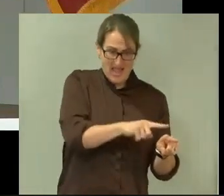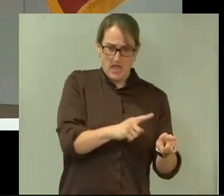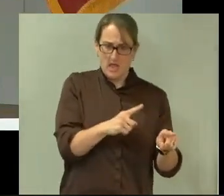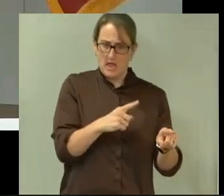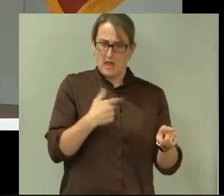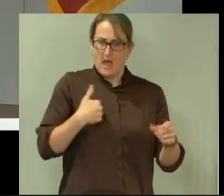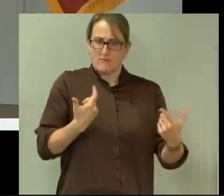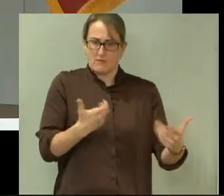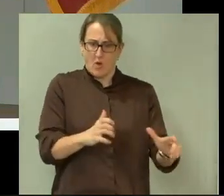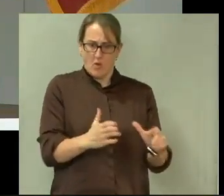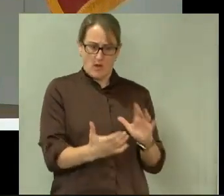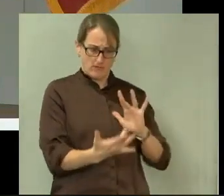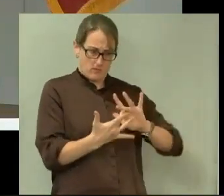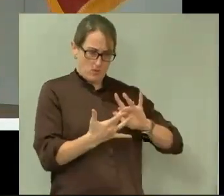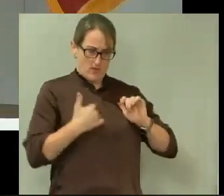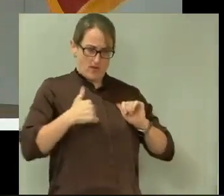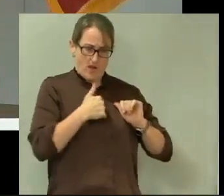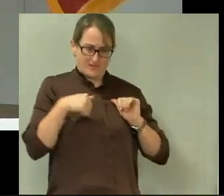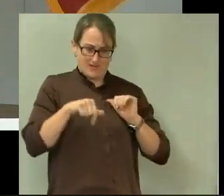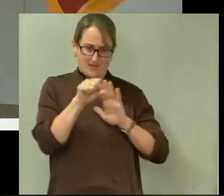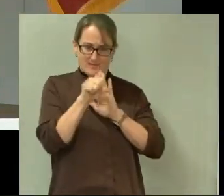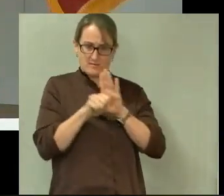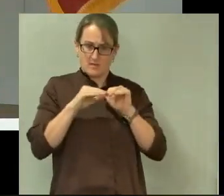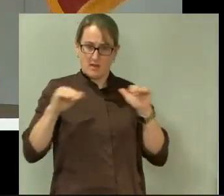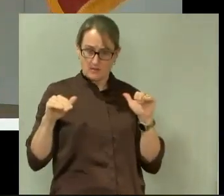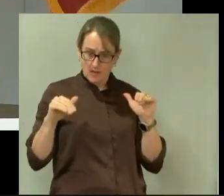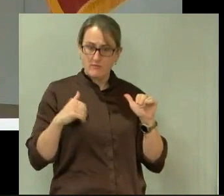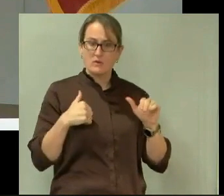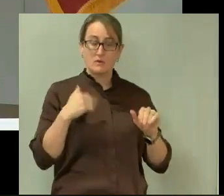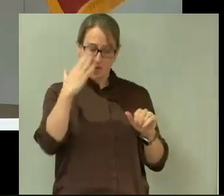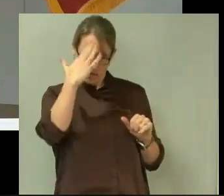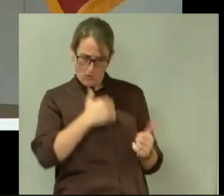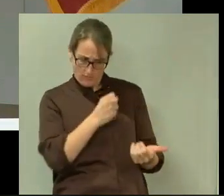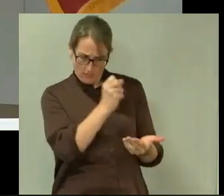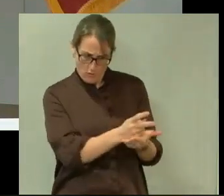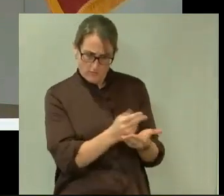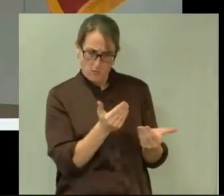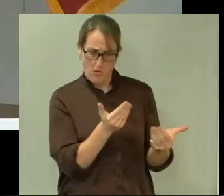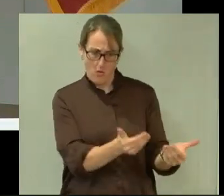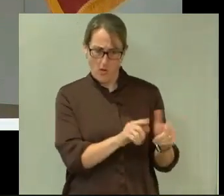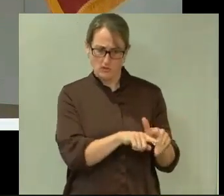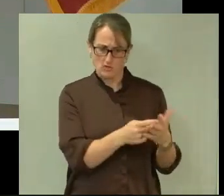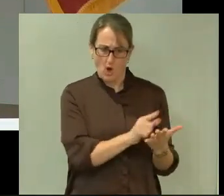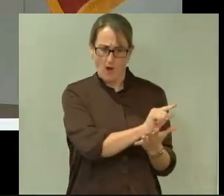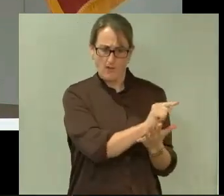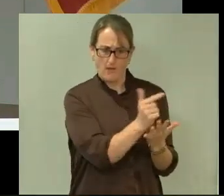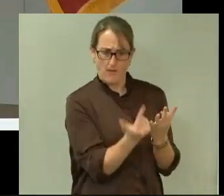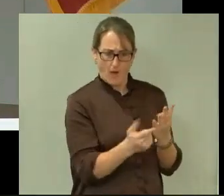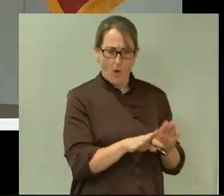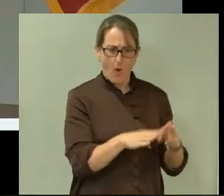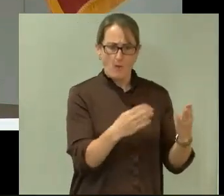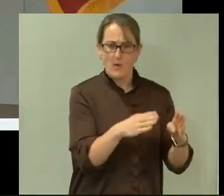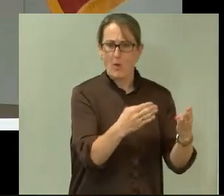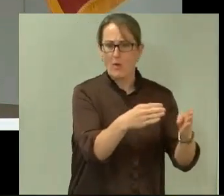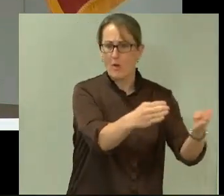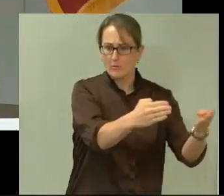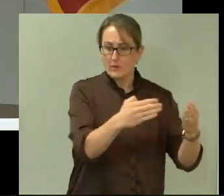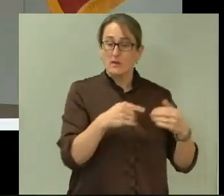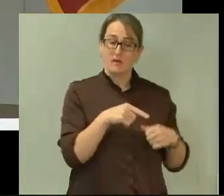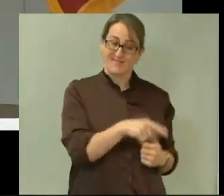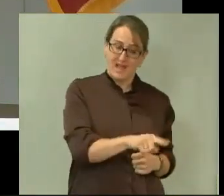reopening sooner. And if so, start engaging with them on what the reopening will look like in your